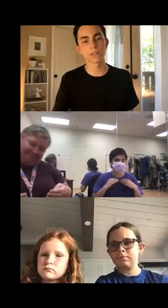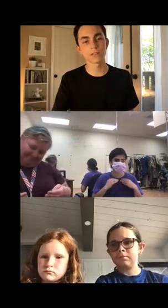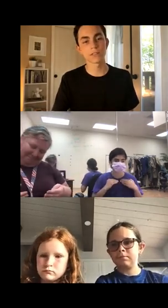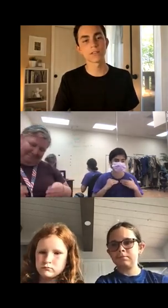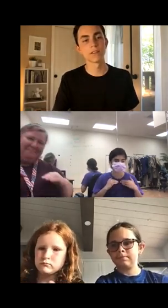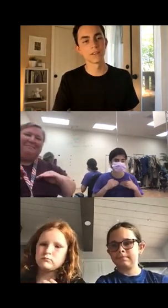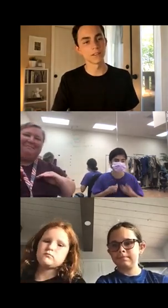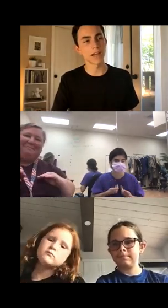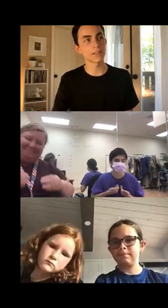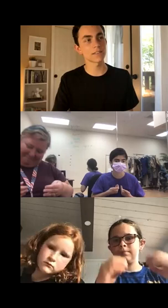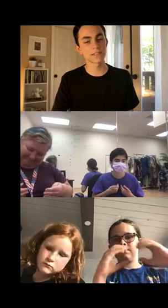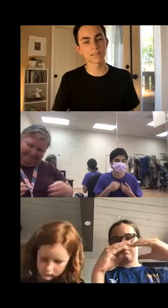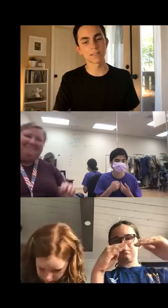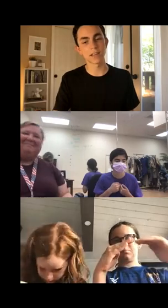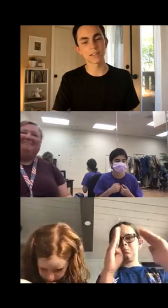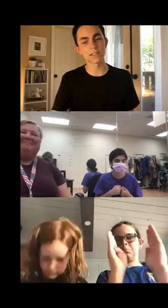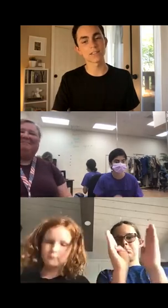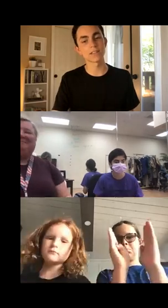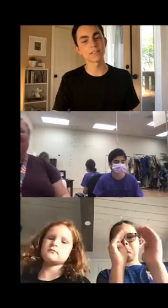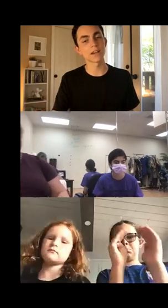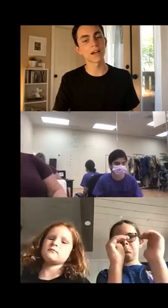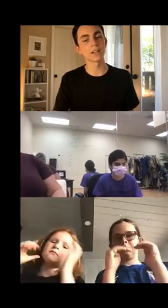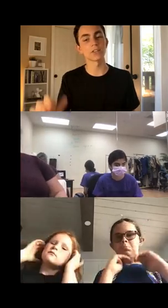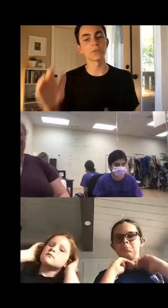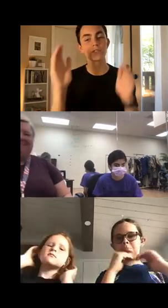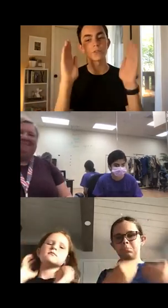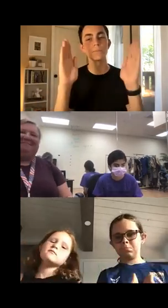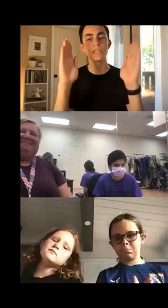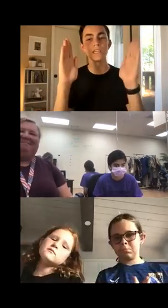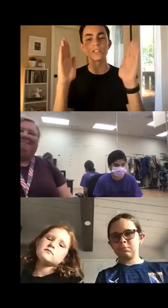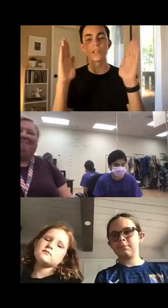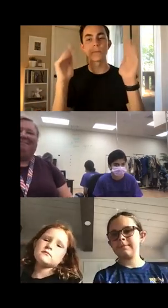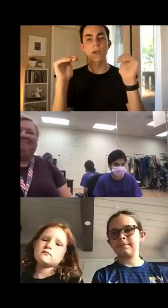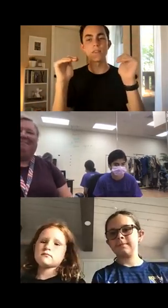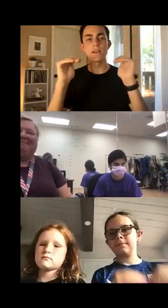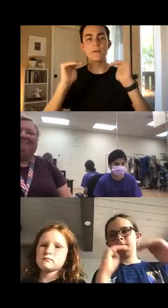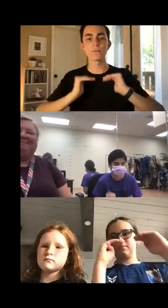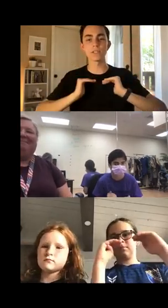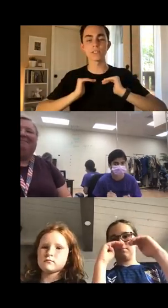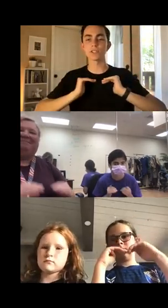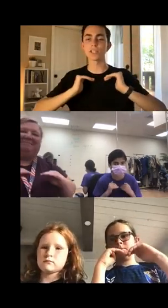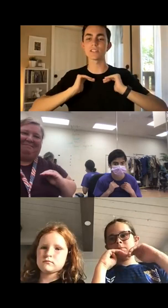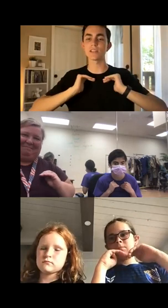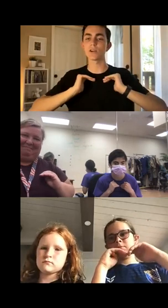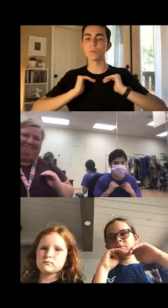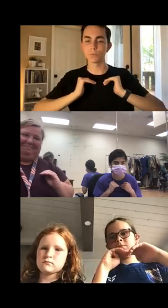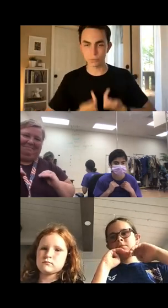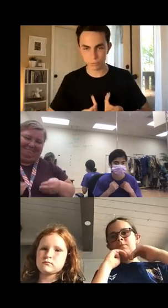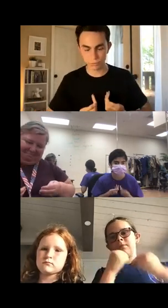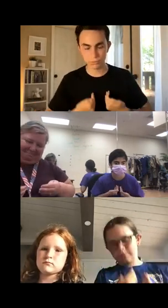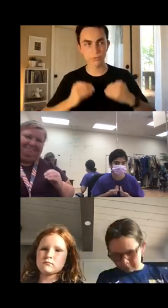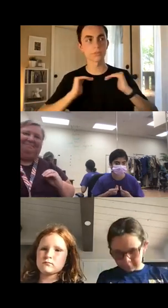feeling? Yes, that's tired. You start with the B's, bend them, place them on the chest, and then